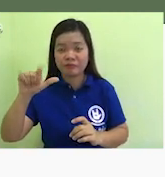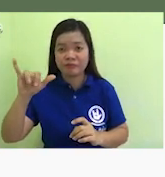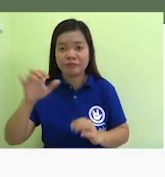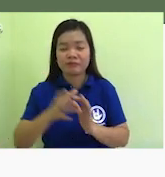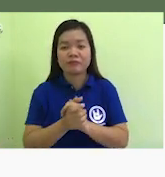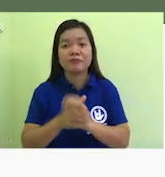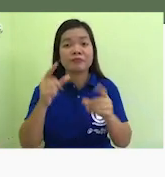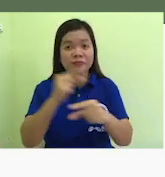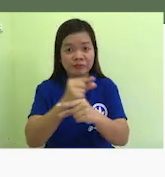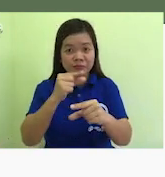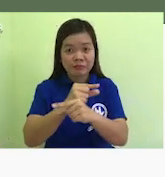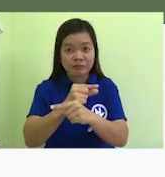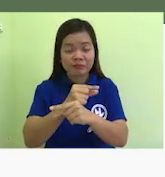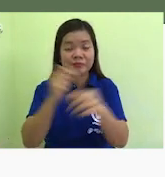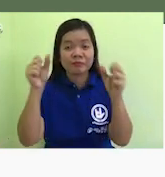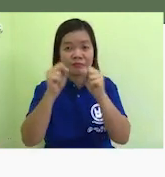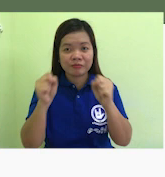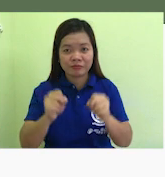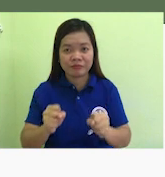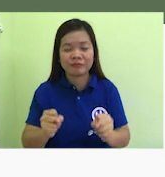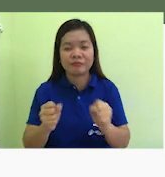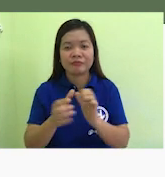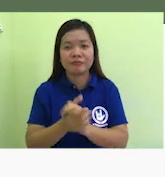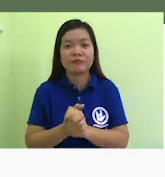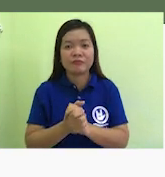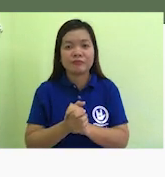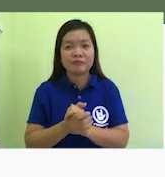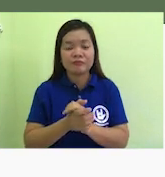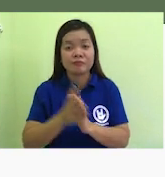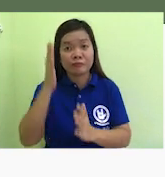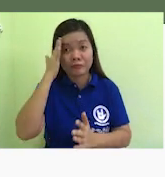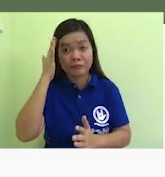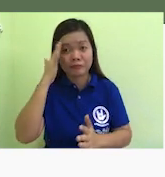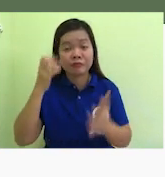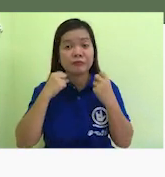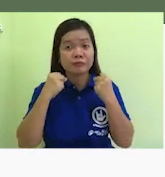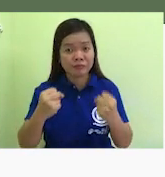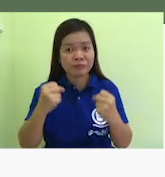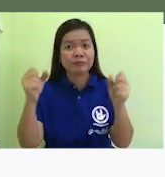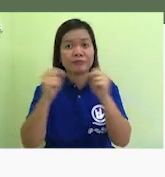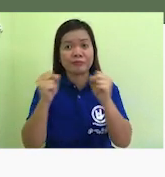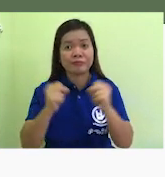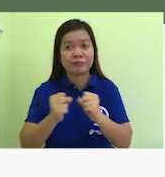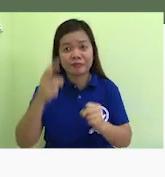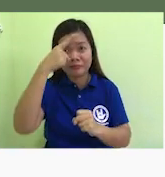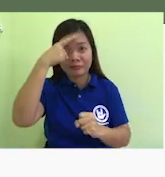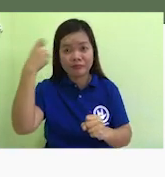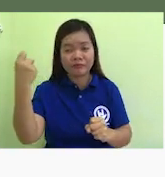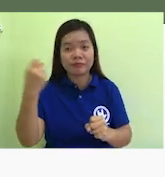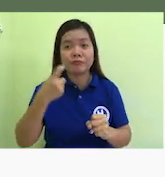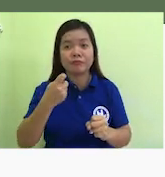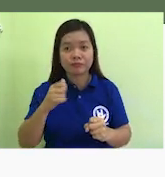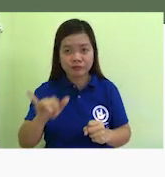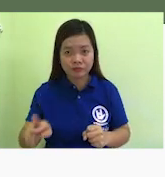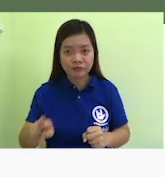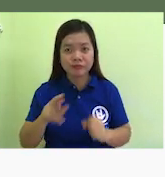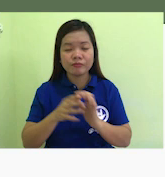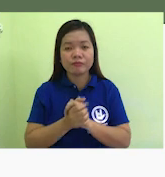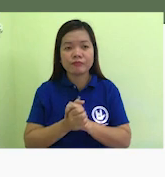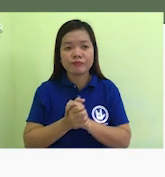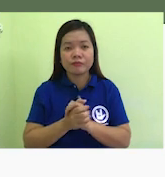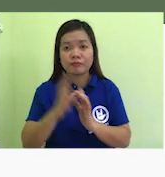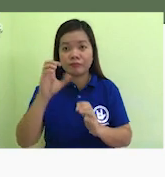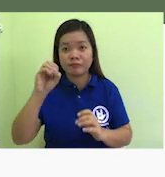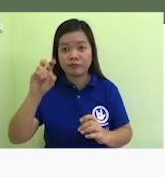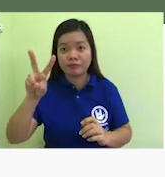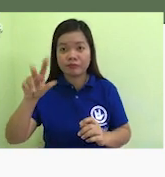These geometric shapes are prevalent. These are considered as a strong shape because of their